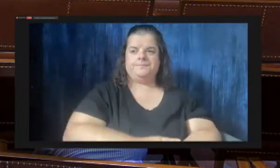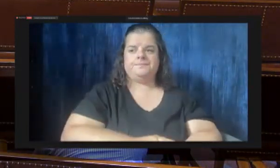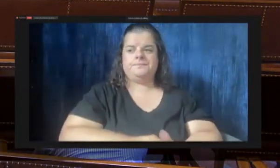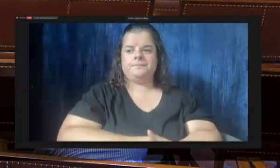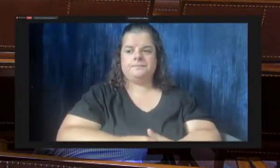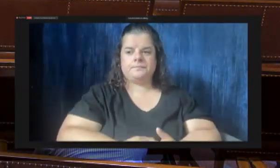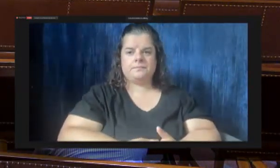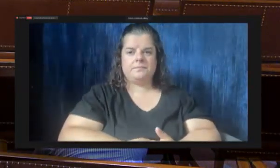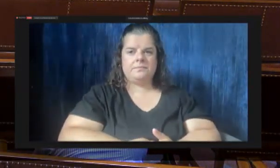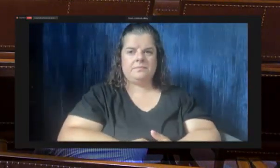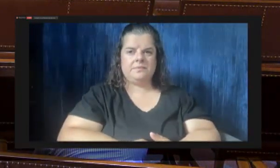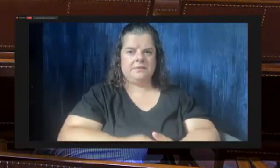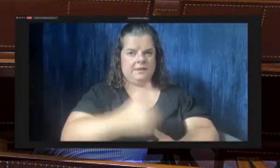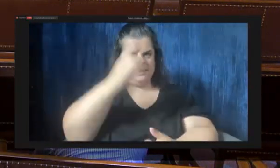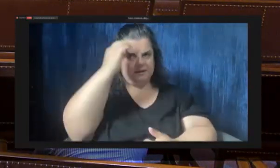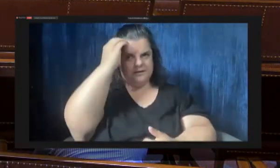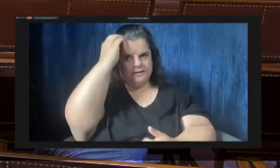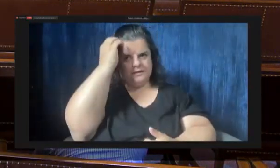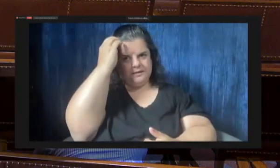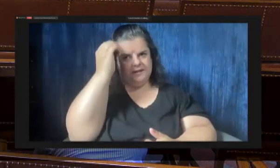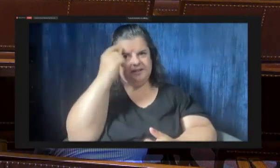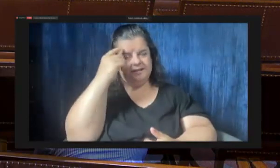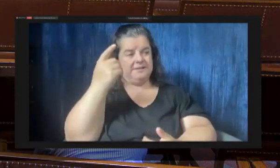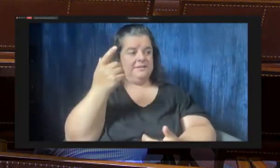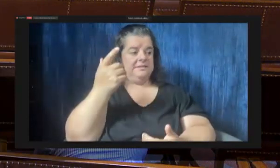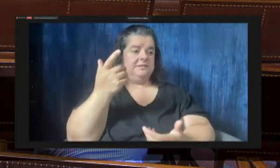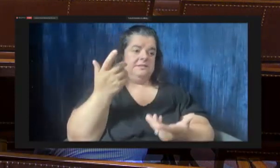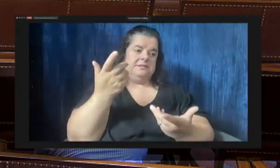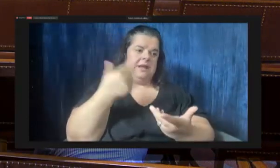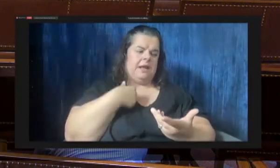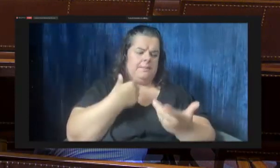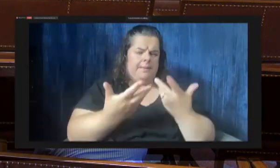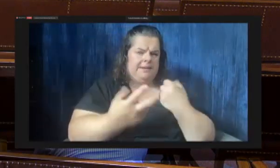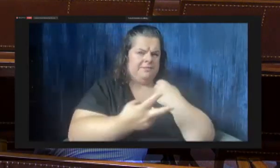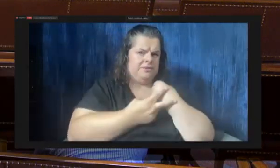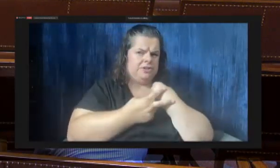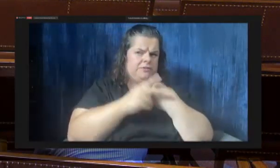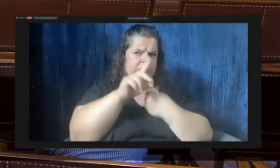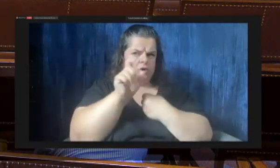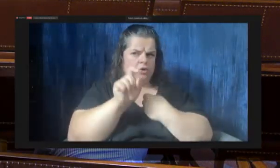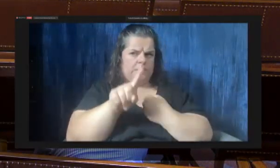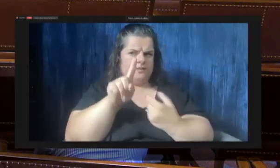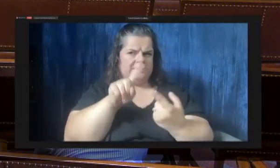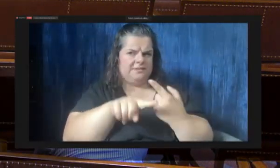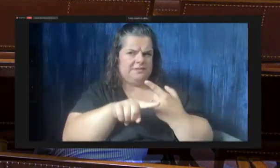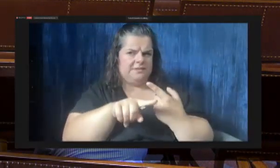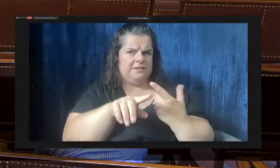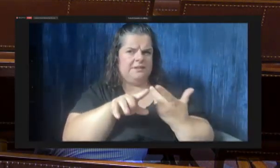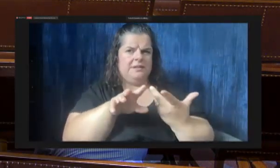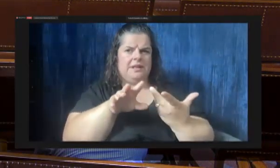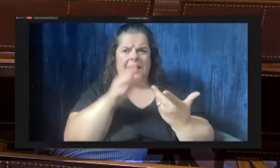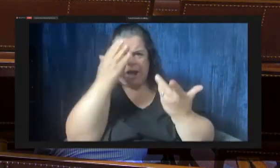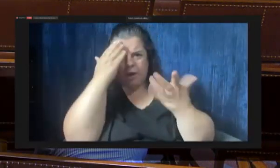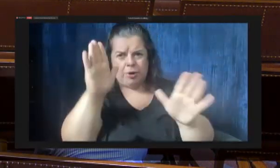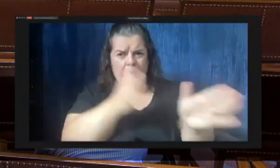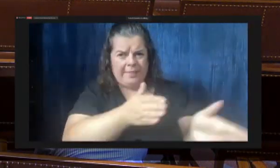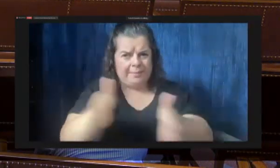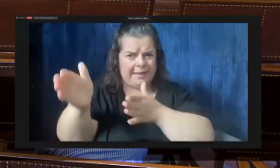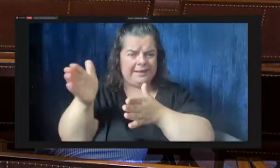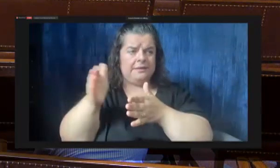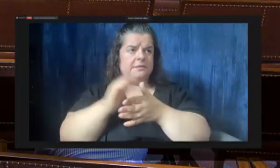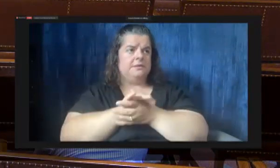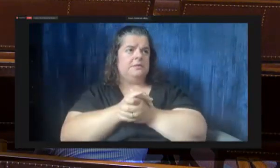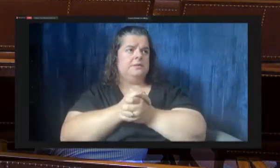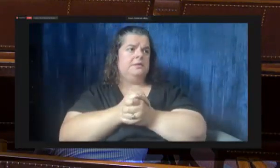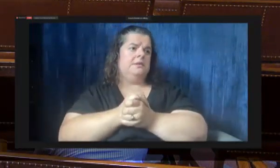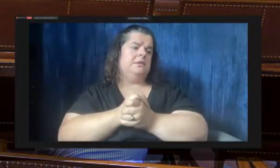Yeah, I'm thinking I might reserve questions until, I guess there's other, I don't know what the plan is. So well, we're still on the amendment. Someone's a